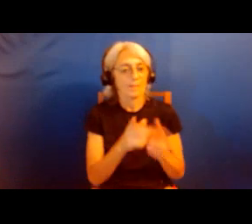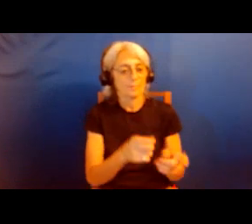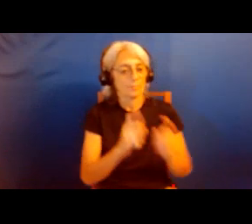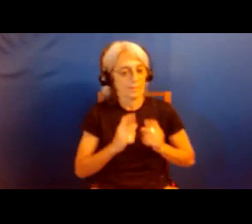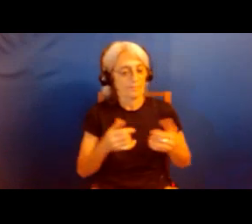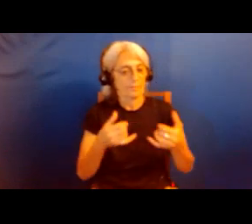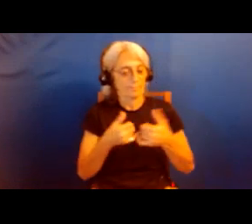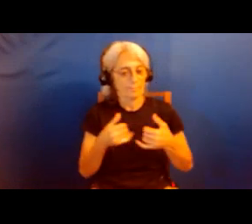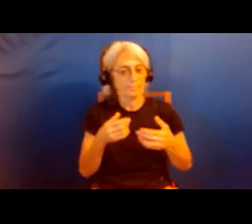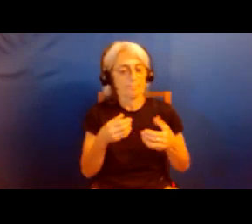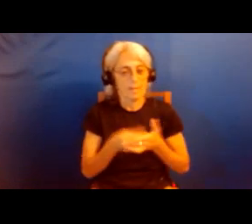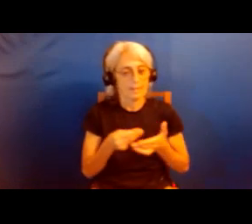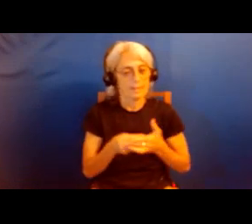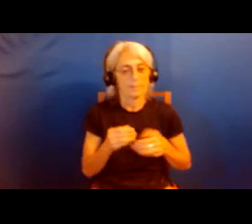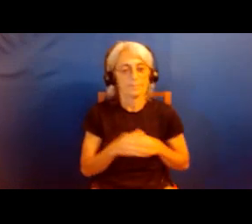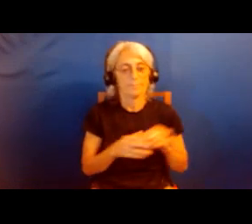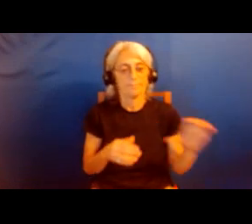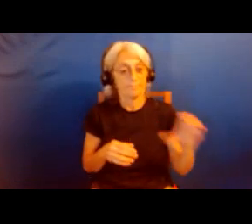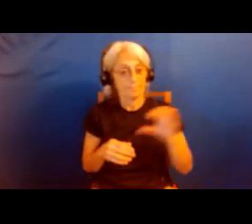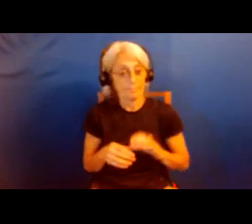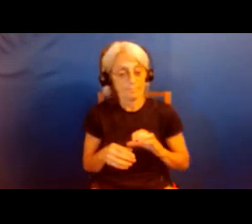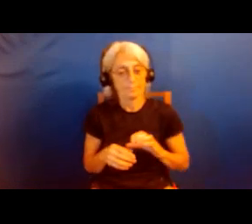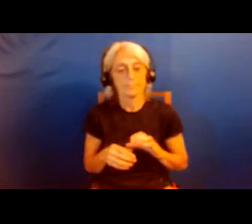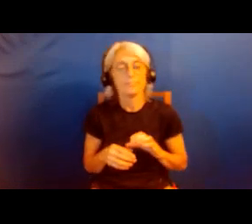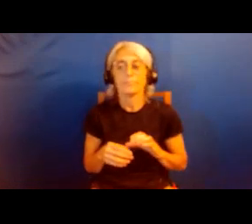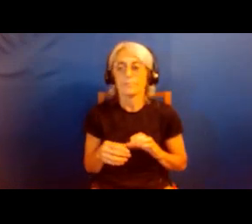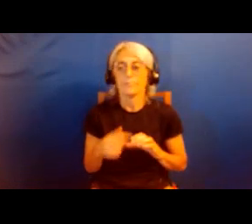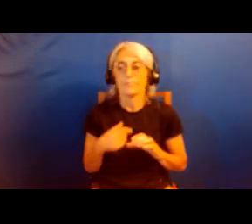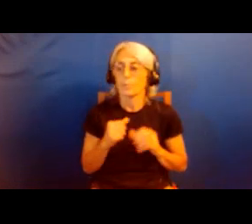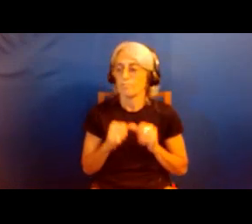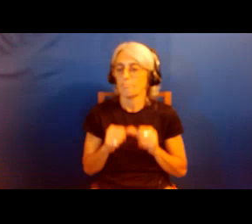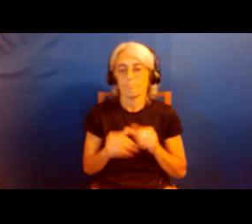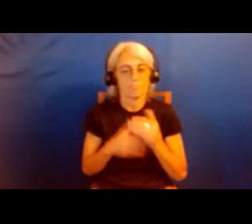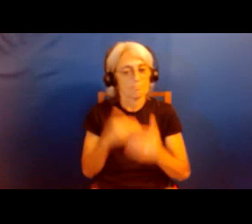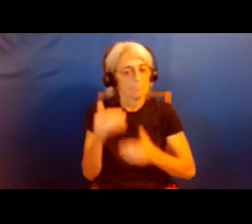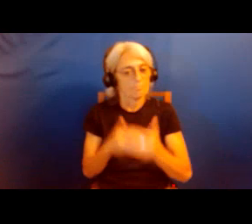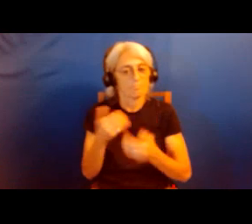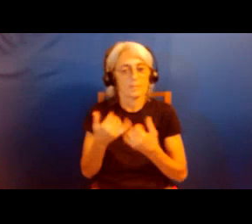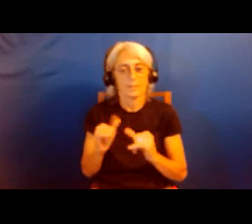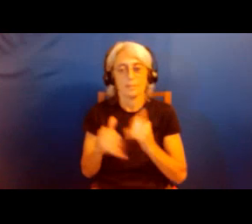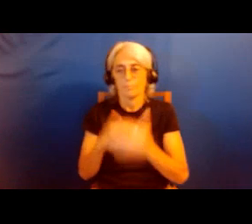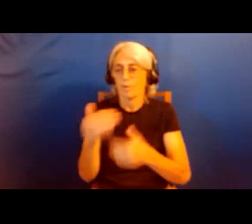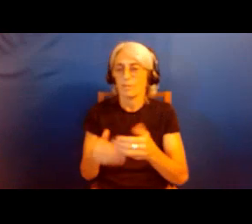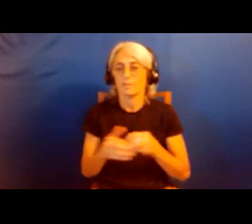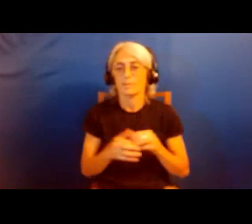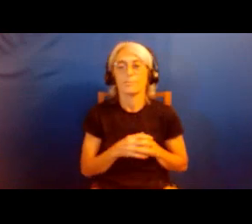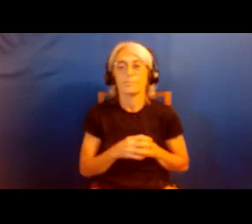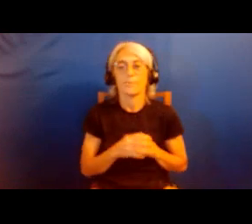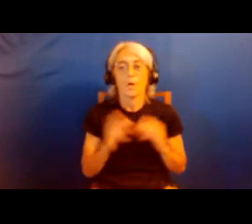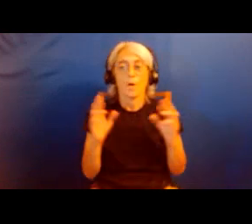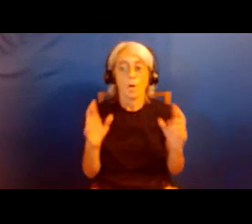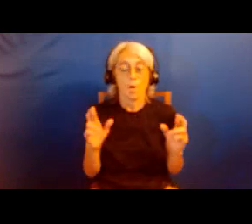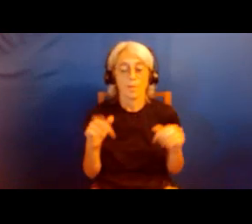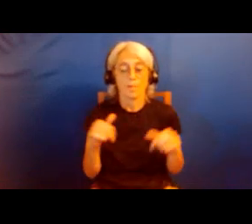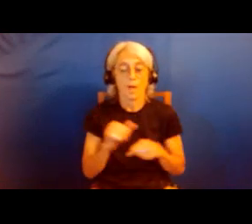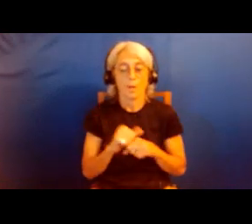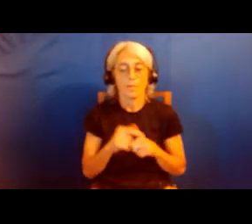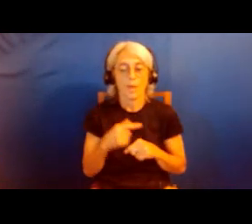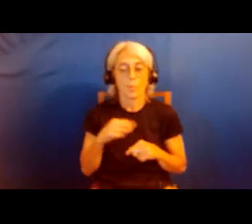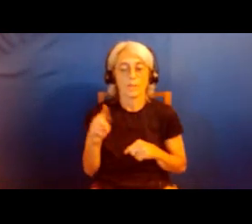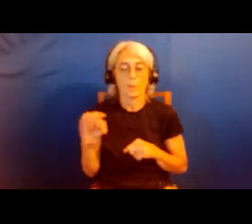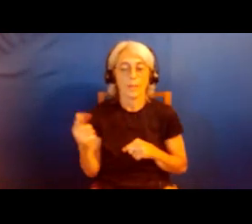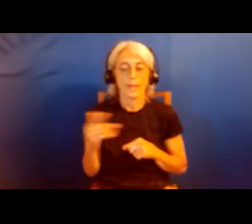the grant's help, we were able to maintain the progress that we've made to date with the hopes that the work that we're doing on these